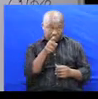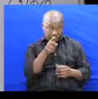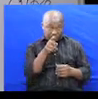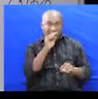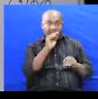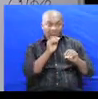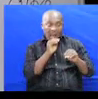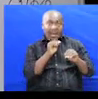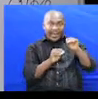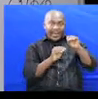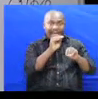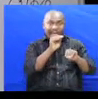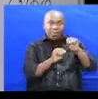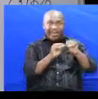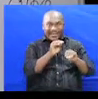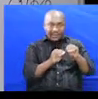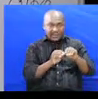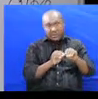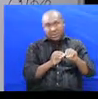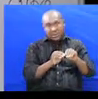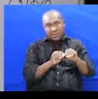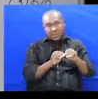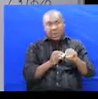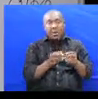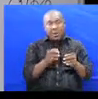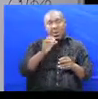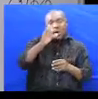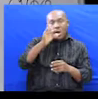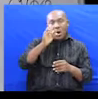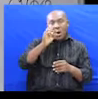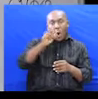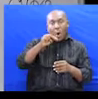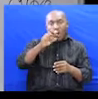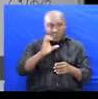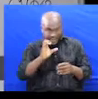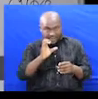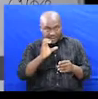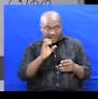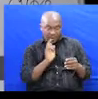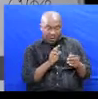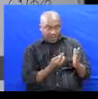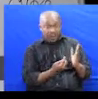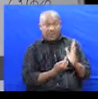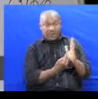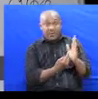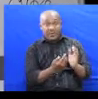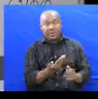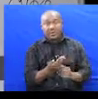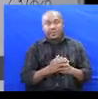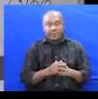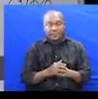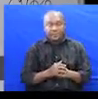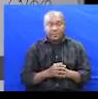Calculate the concentration of the following. Calculate the concentration of